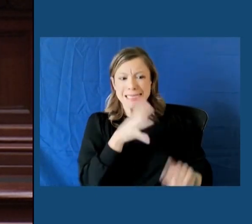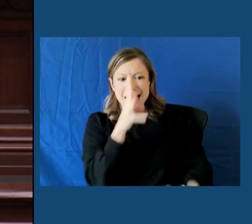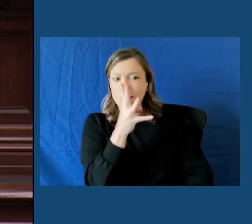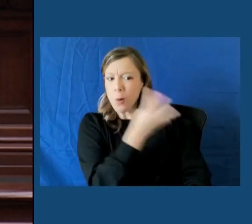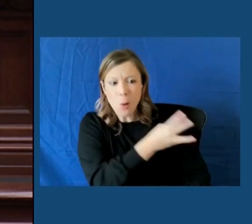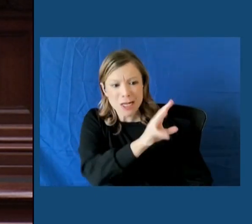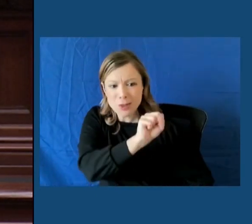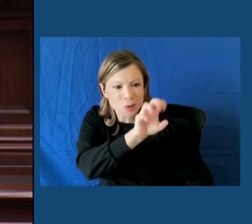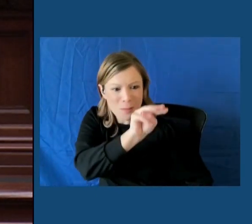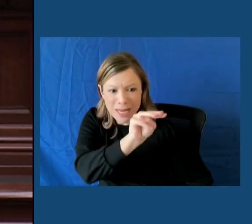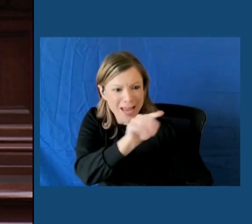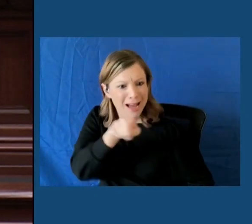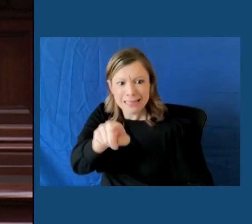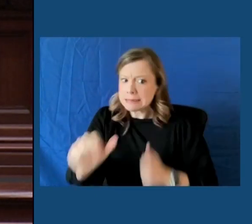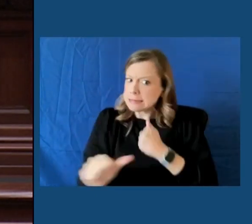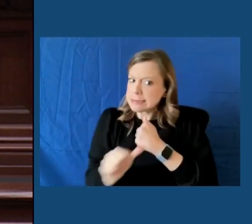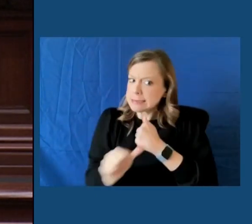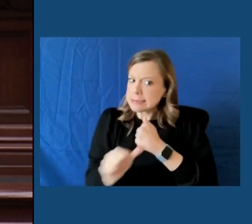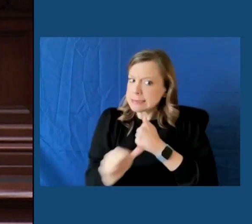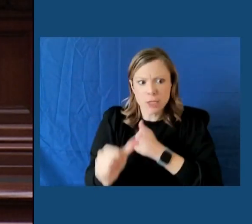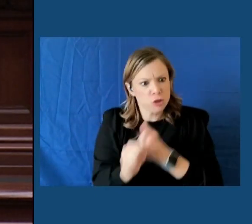the dangers of social media.